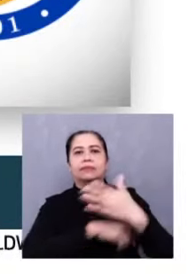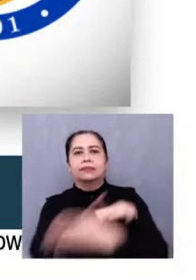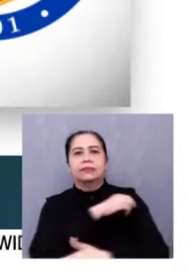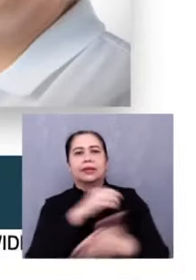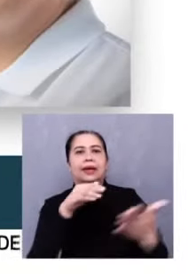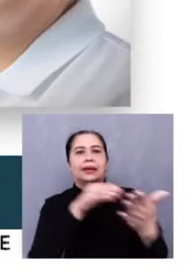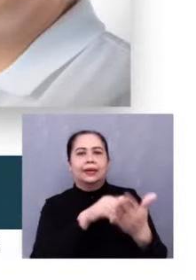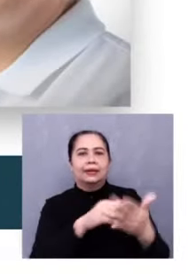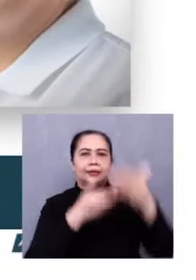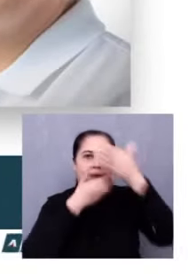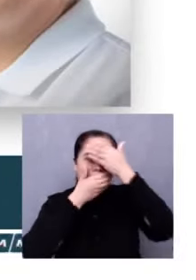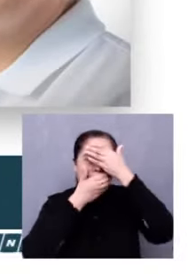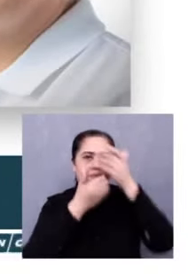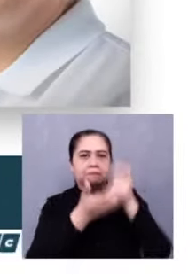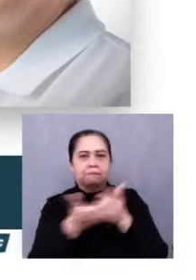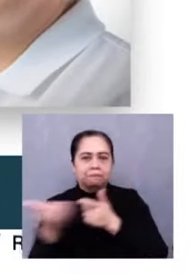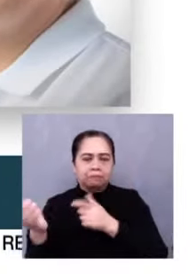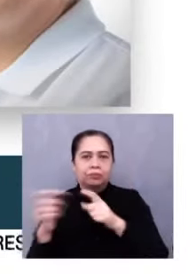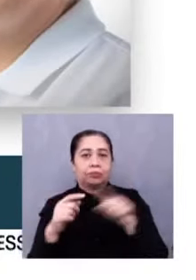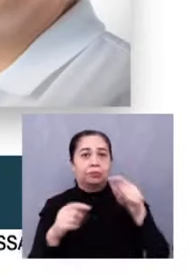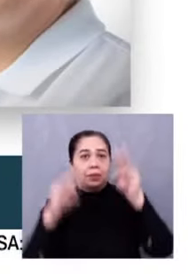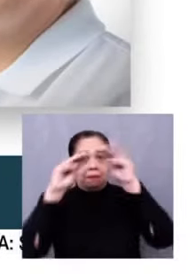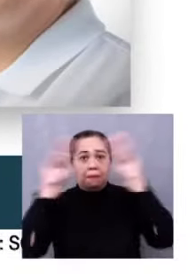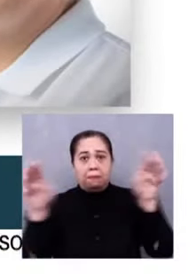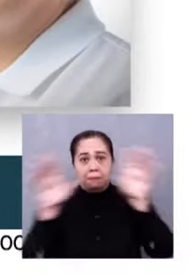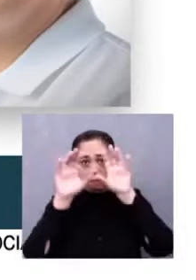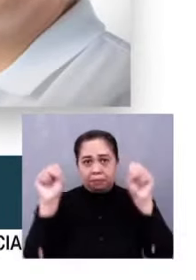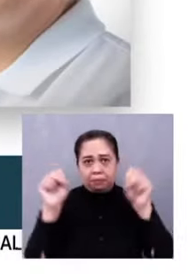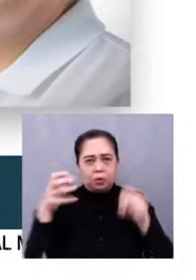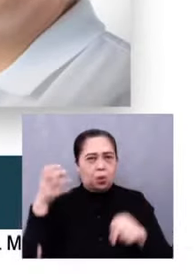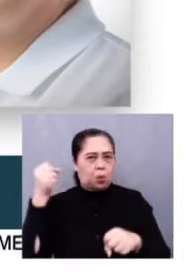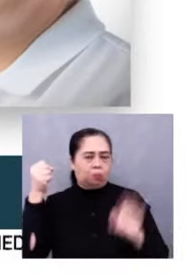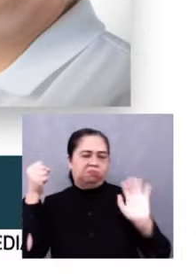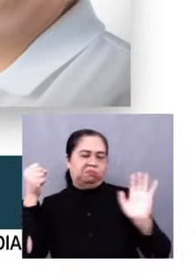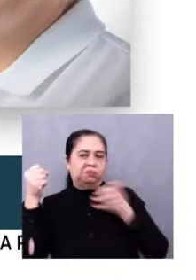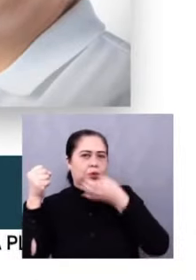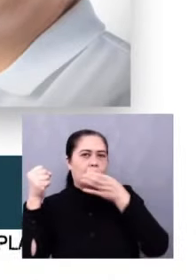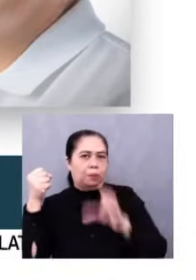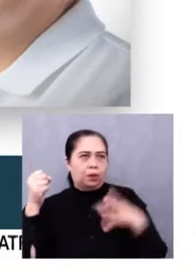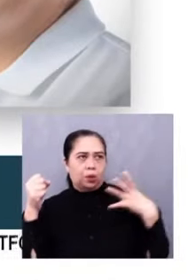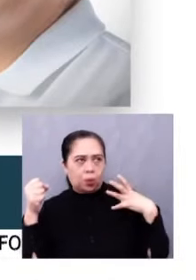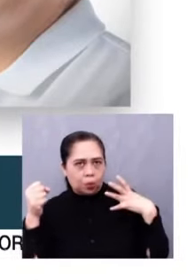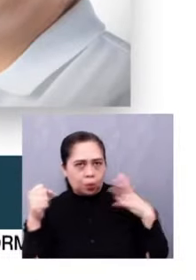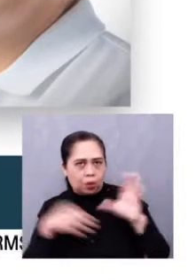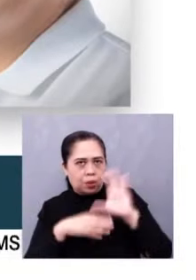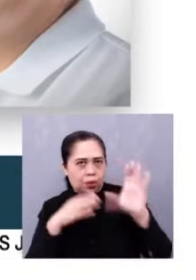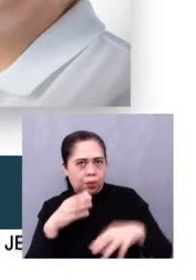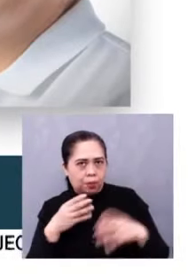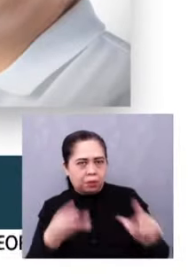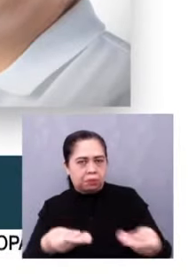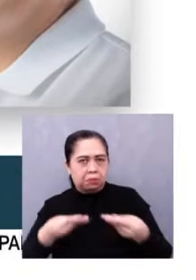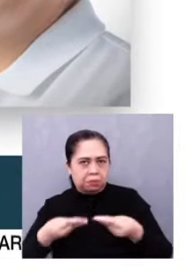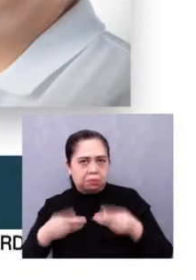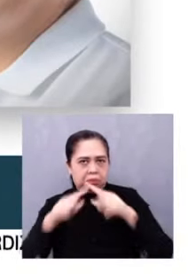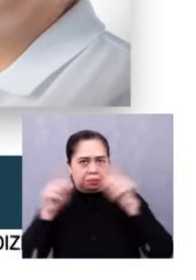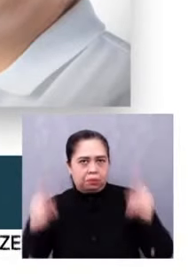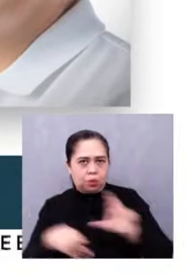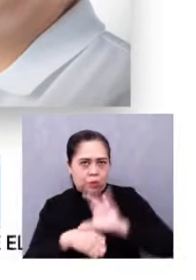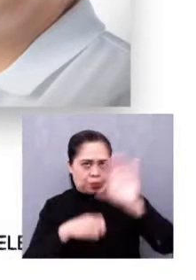terrorism. As for Malacañang, it's withholding comment until it gets its hands on the full document.